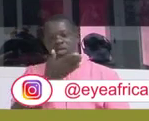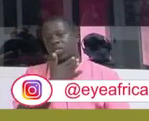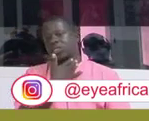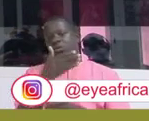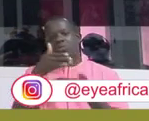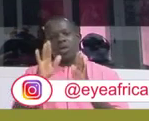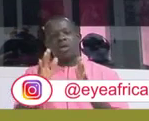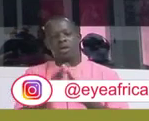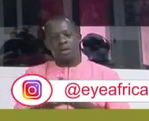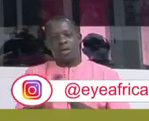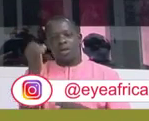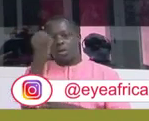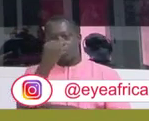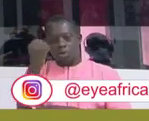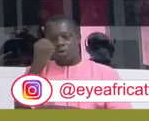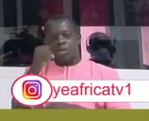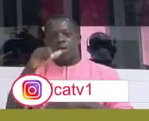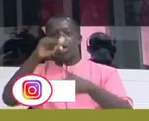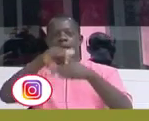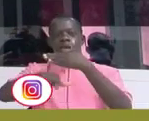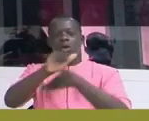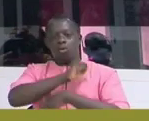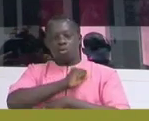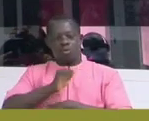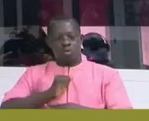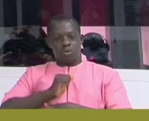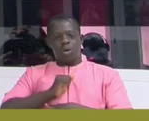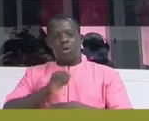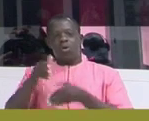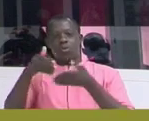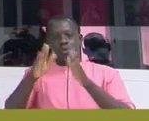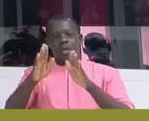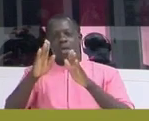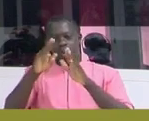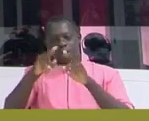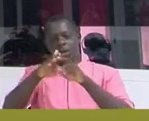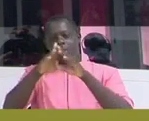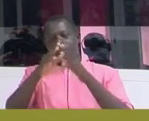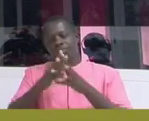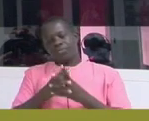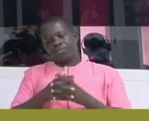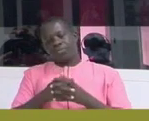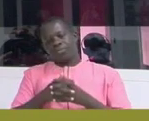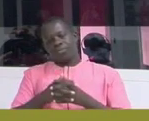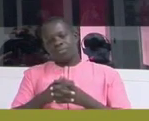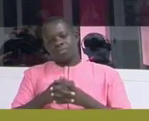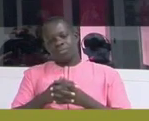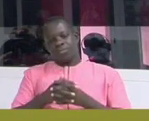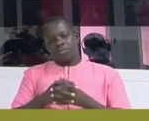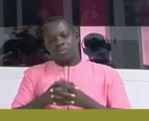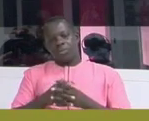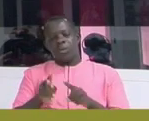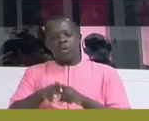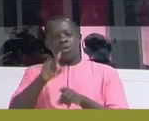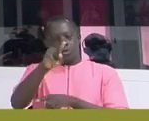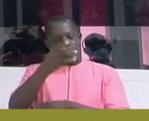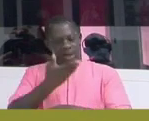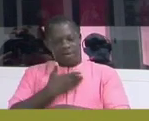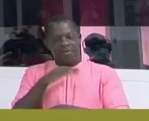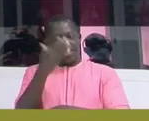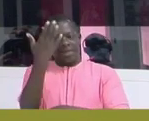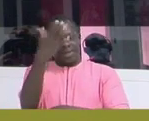I said to him my things cannot be easy because in in in our own setting as human beings